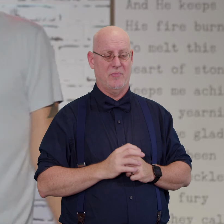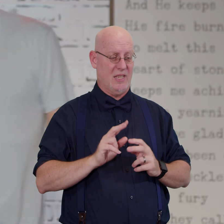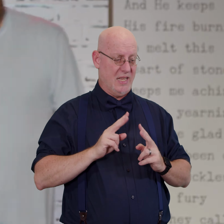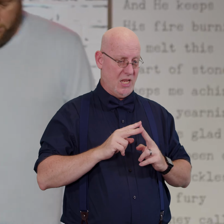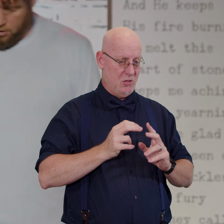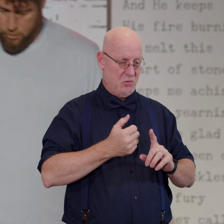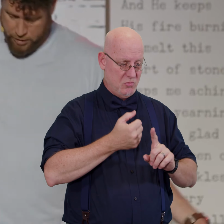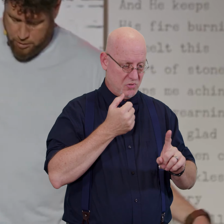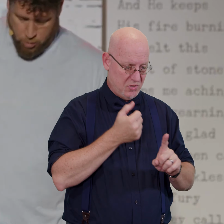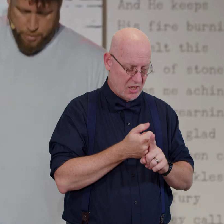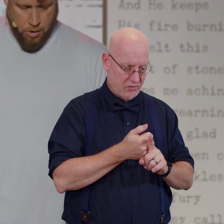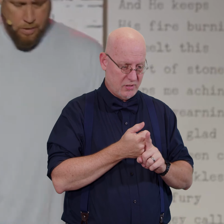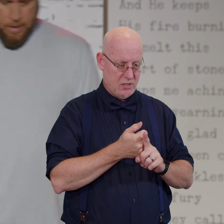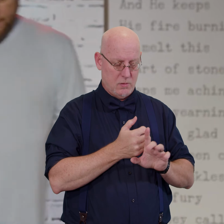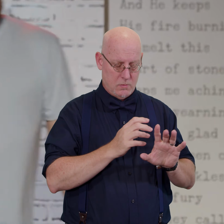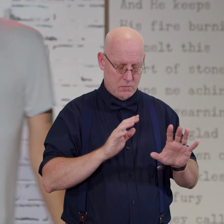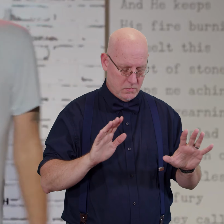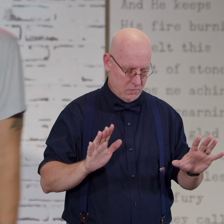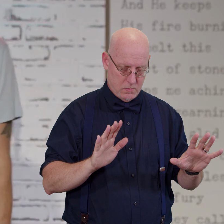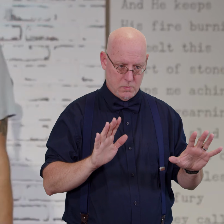either you're going to be like, you're going to reach the point where you go,